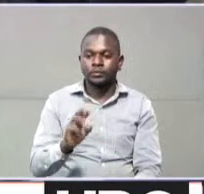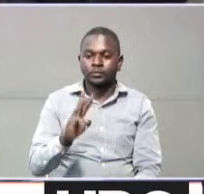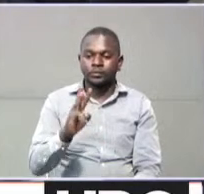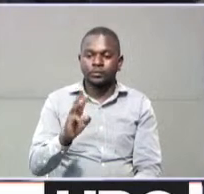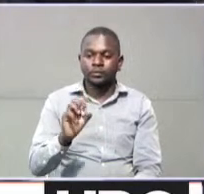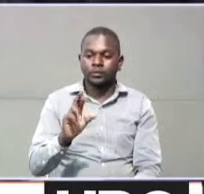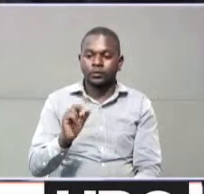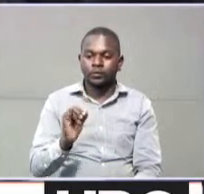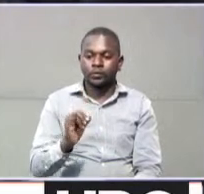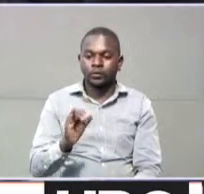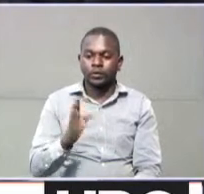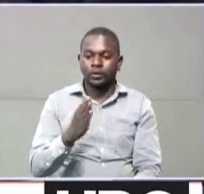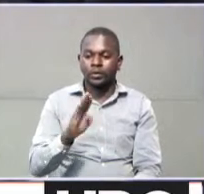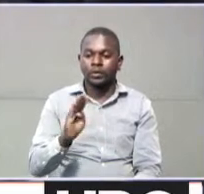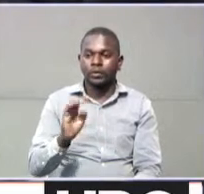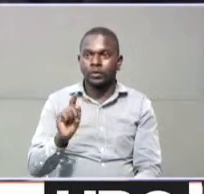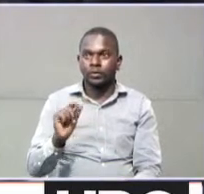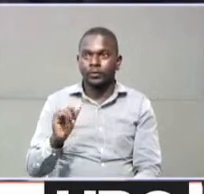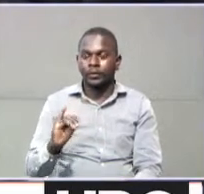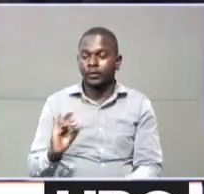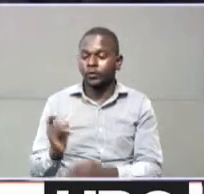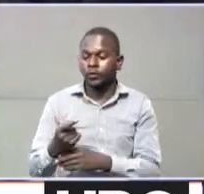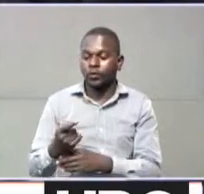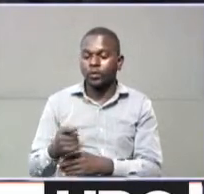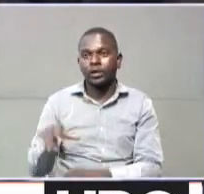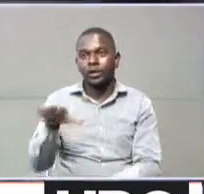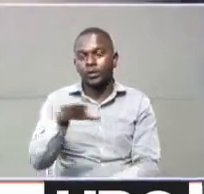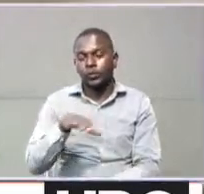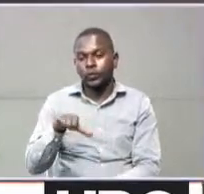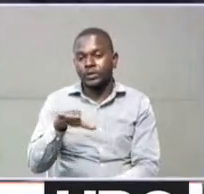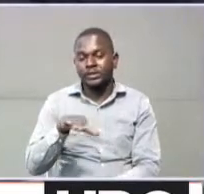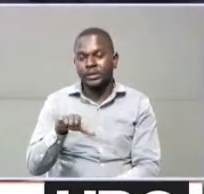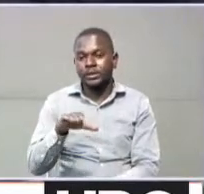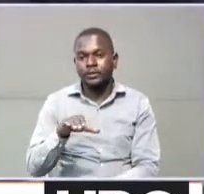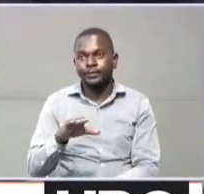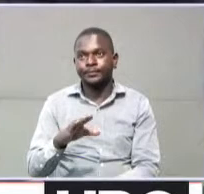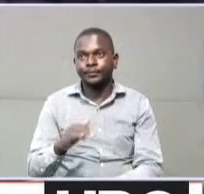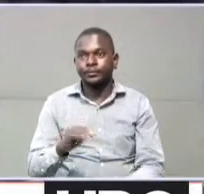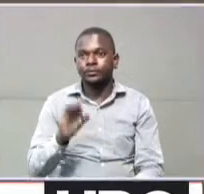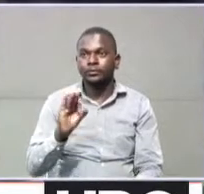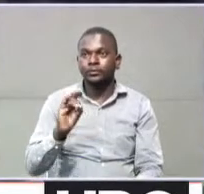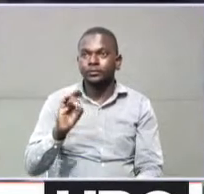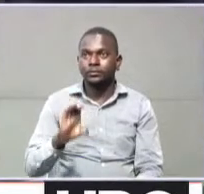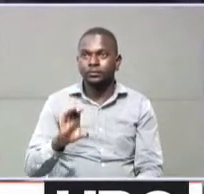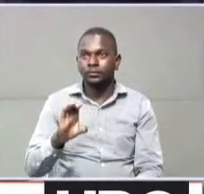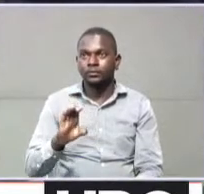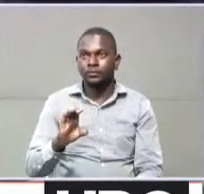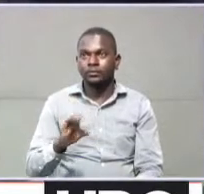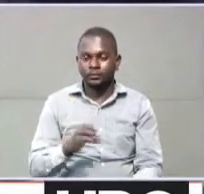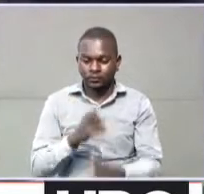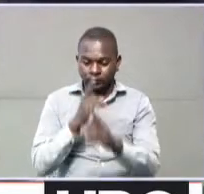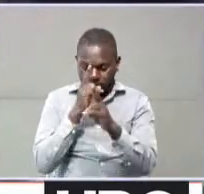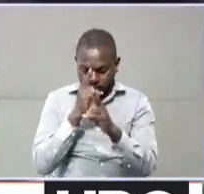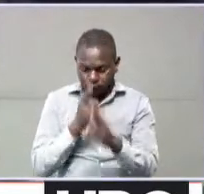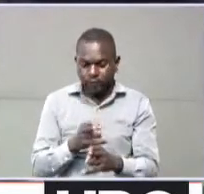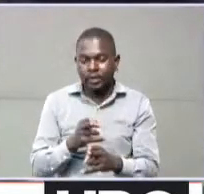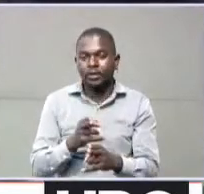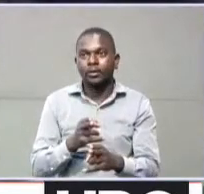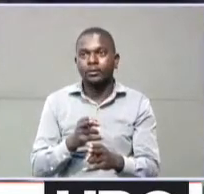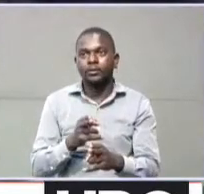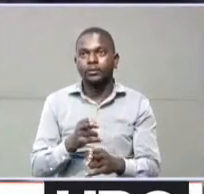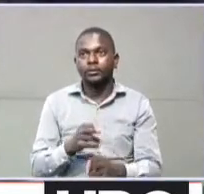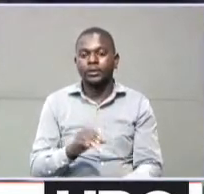ochan guru city guru city fdc the honorable